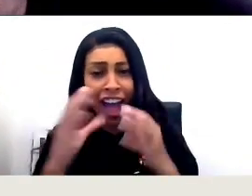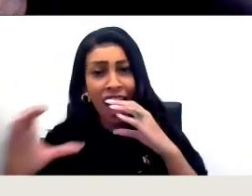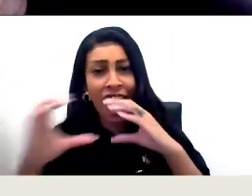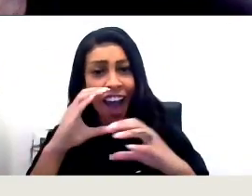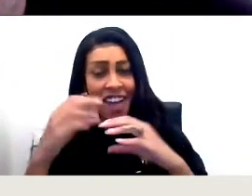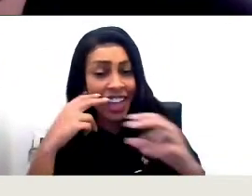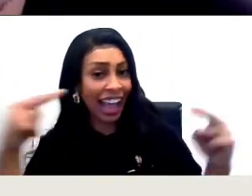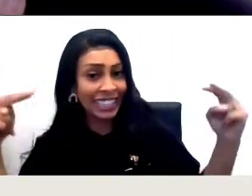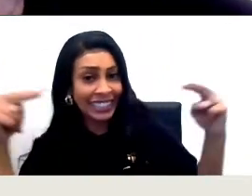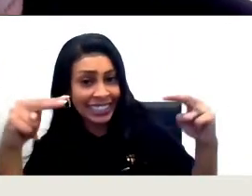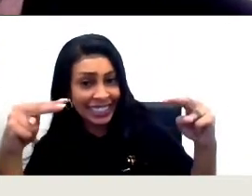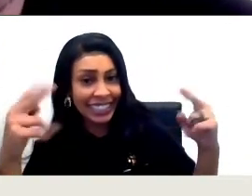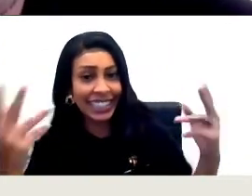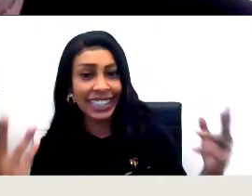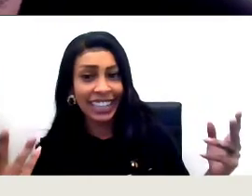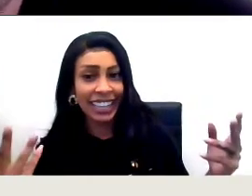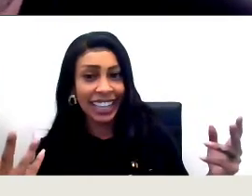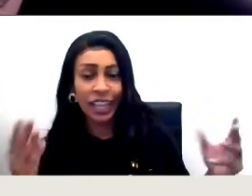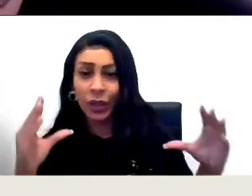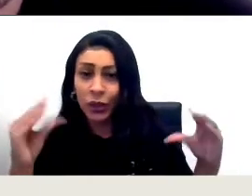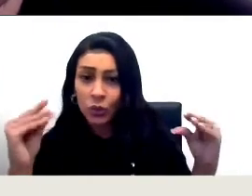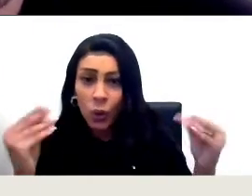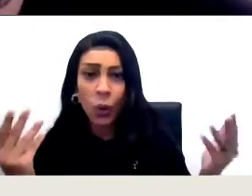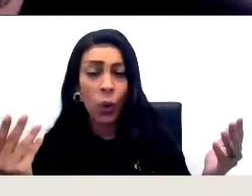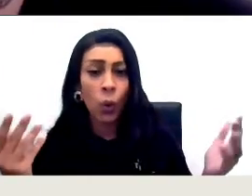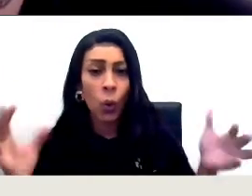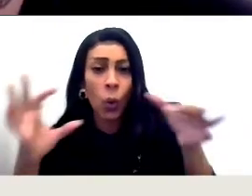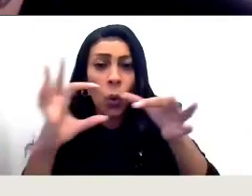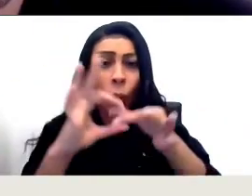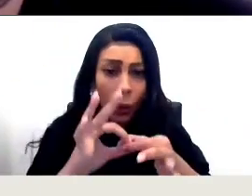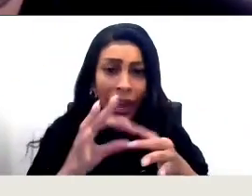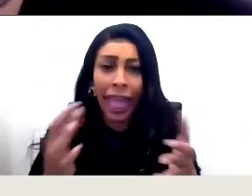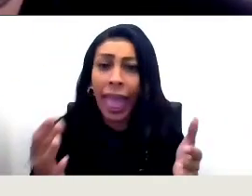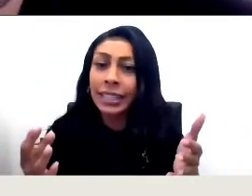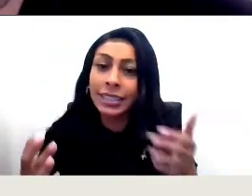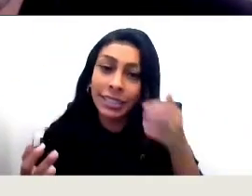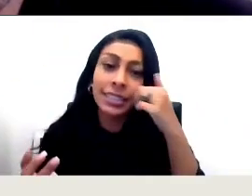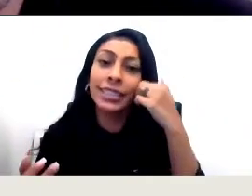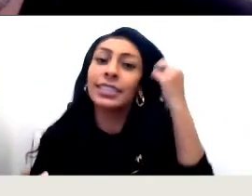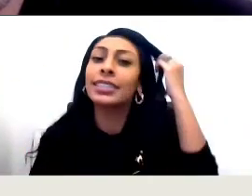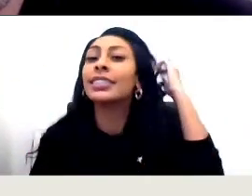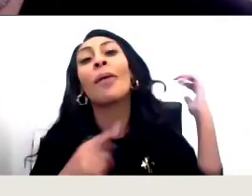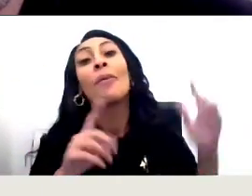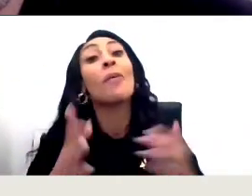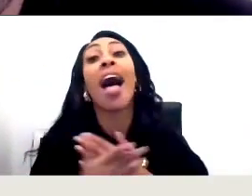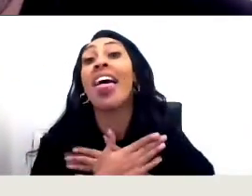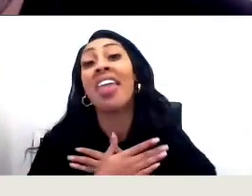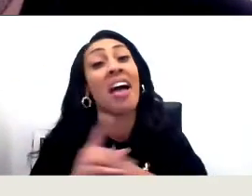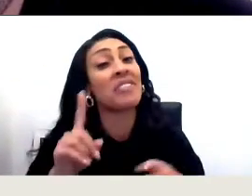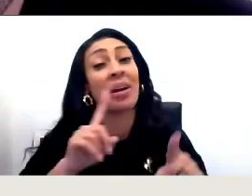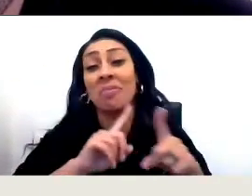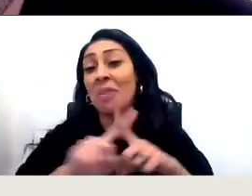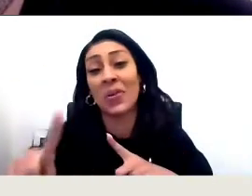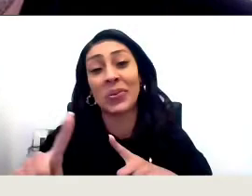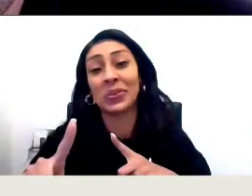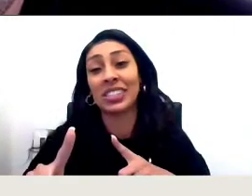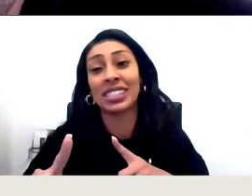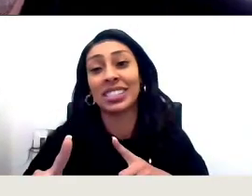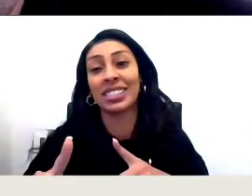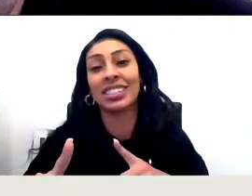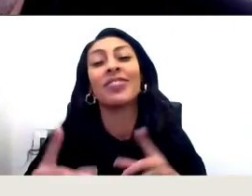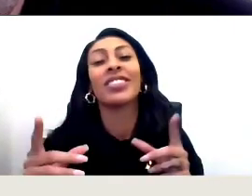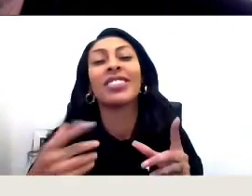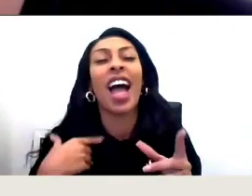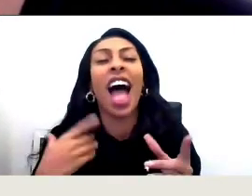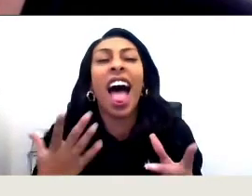can see you, and we can talk, we can connect. But the thing I love most of all, as I said before, is being